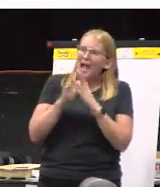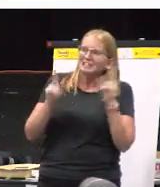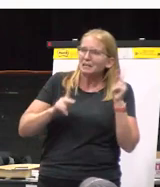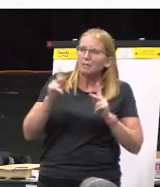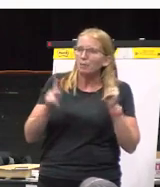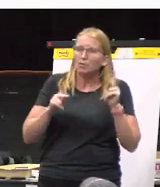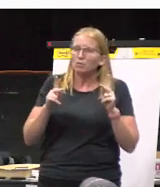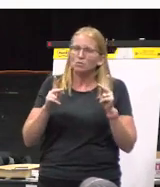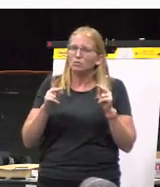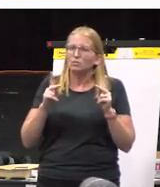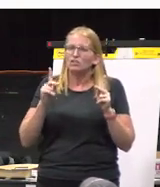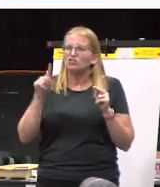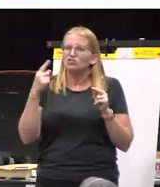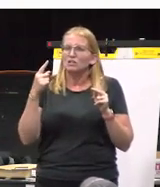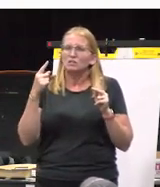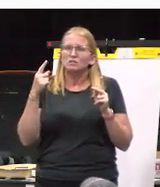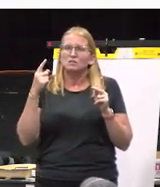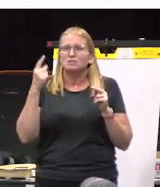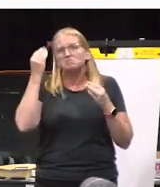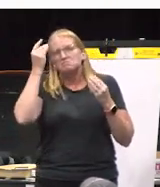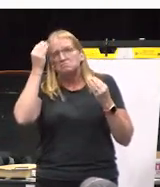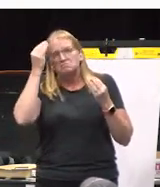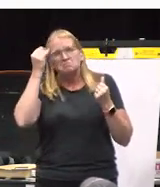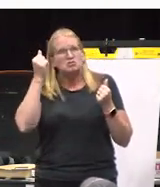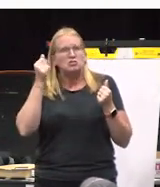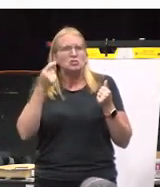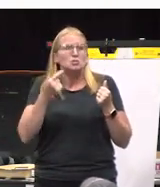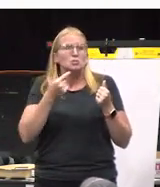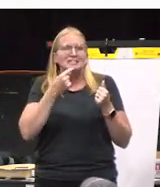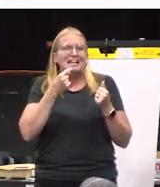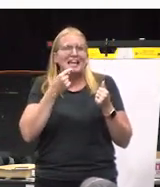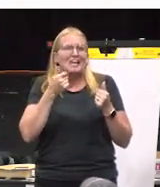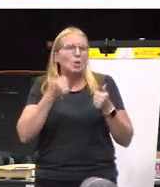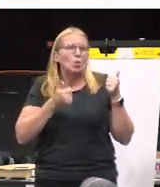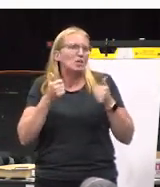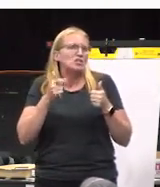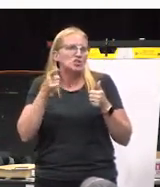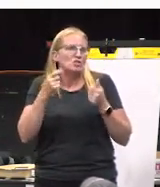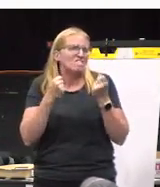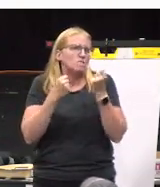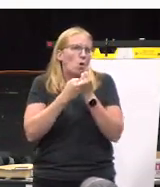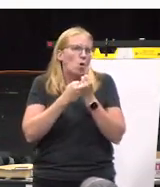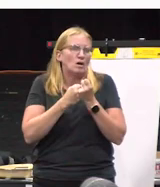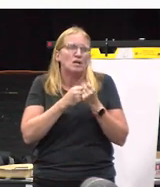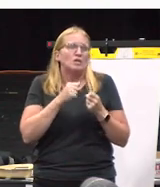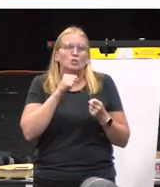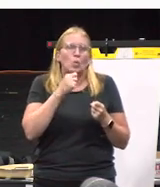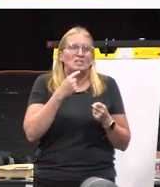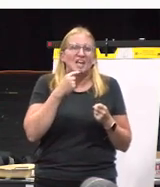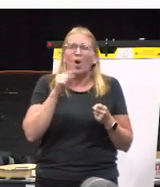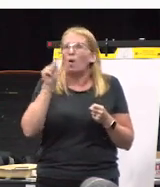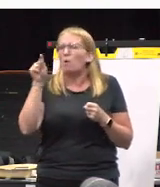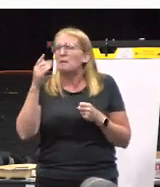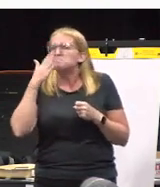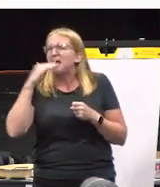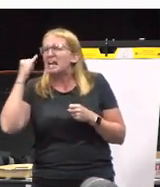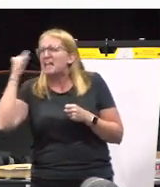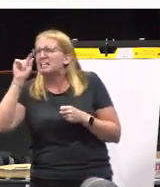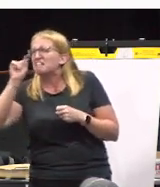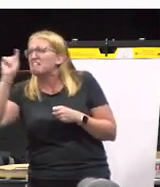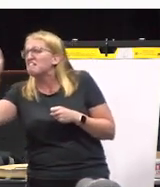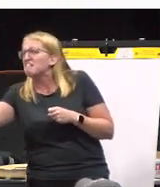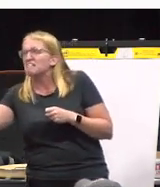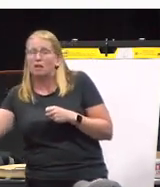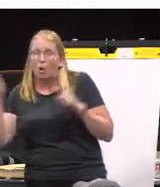or even less, just to say what you're for. Don't say, these three are bad ideas and I'm for this one. We just want to know the one that